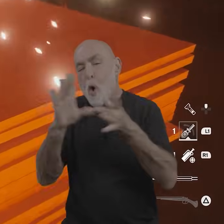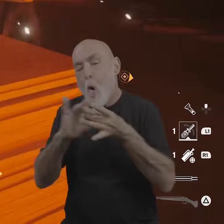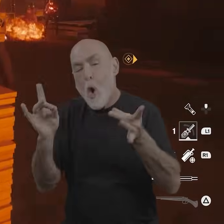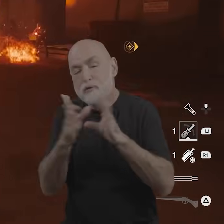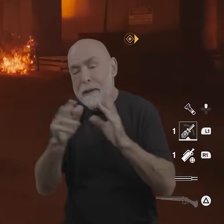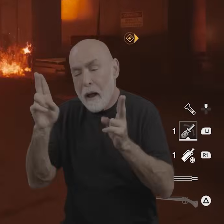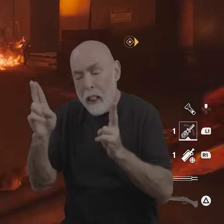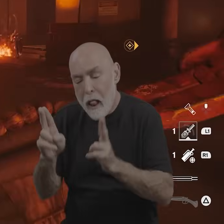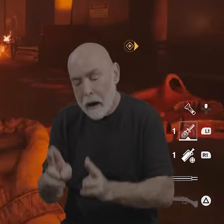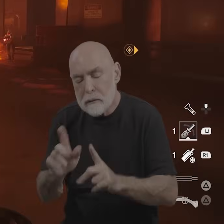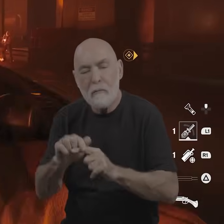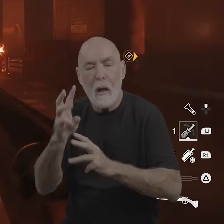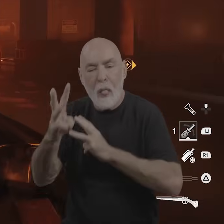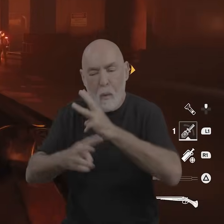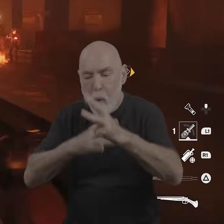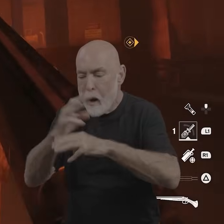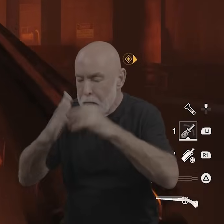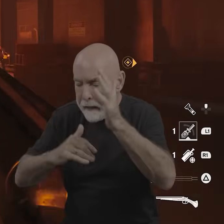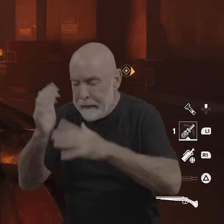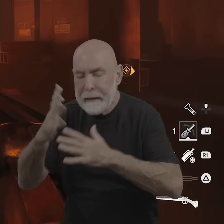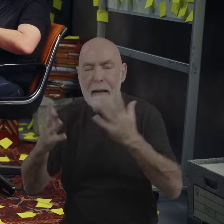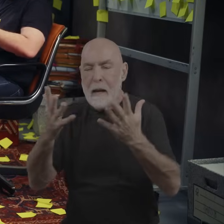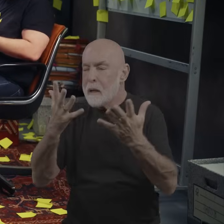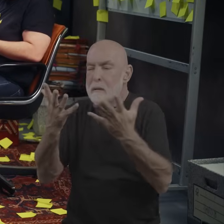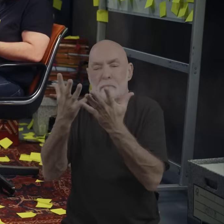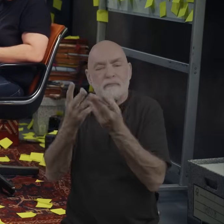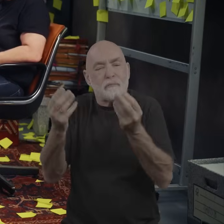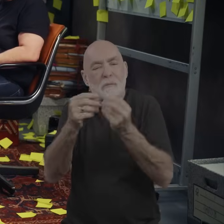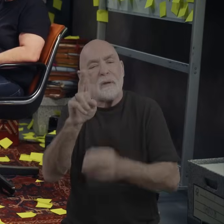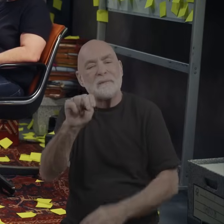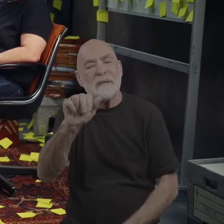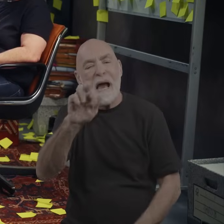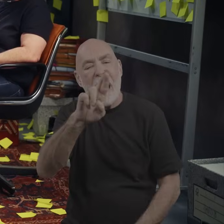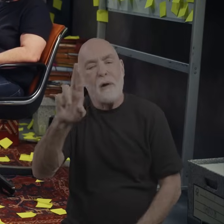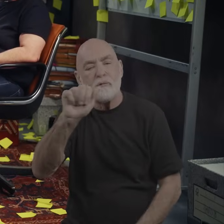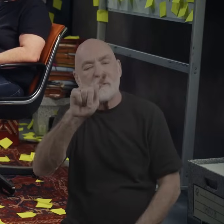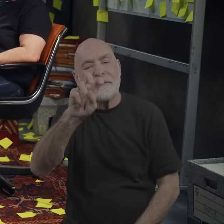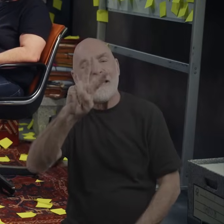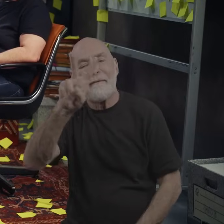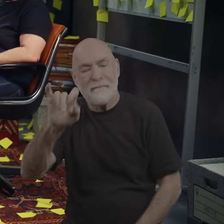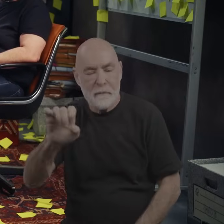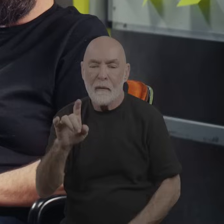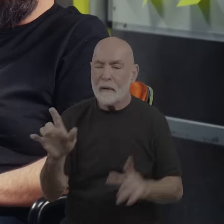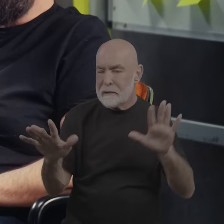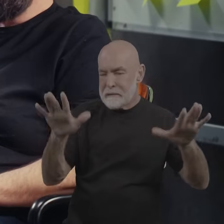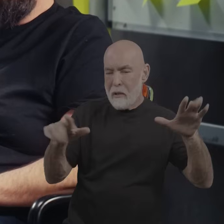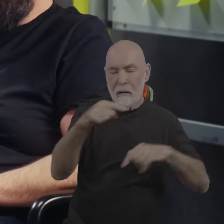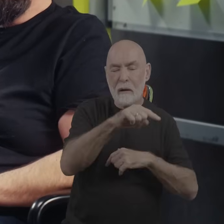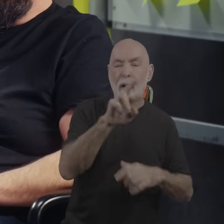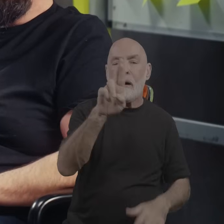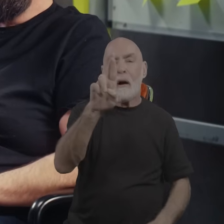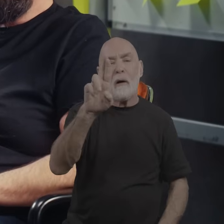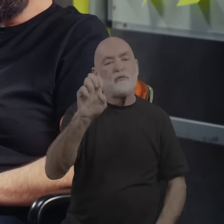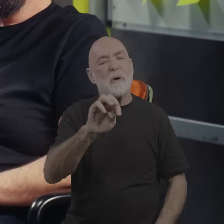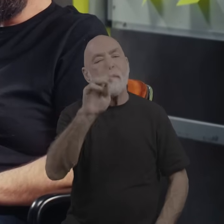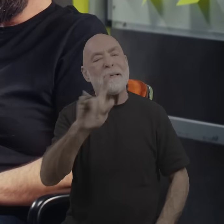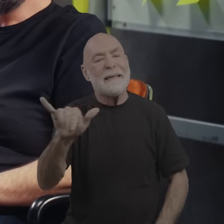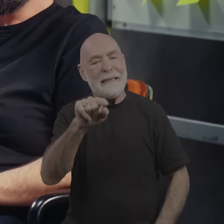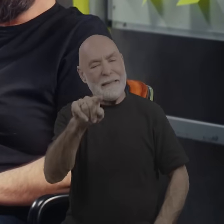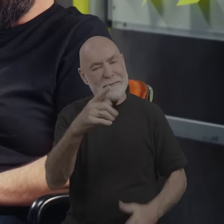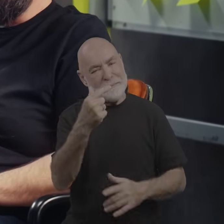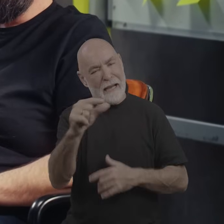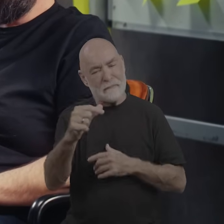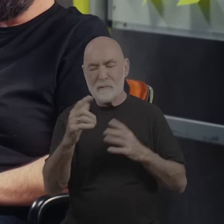scrimped any on the world building and the big narrative and what it feels like to be inside of the oldest house. We do associate Remedy with these big